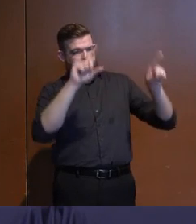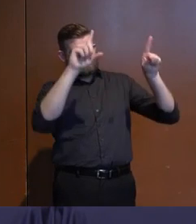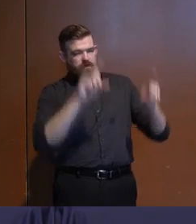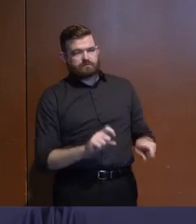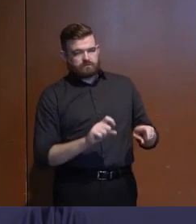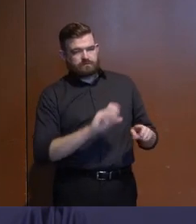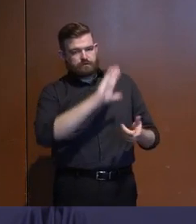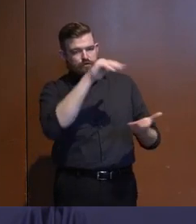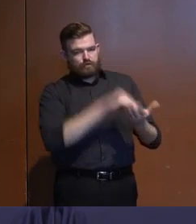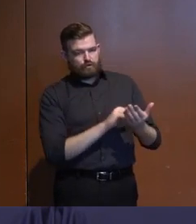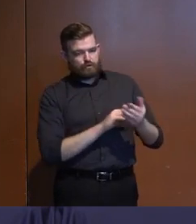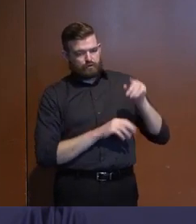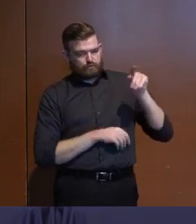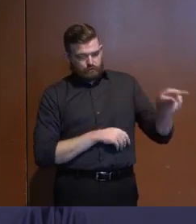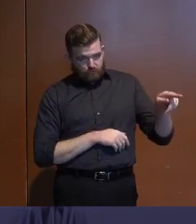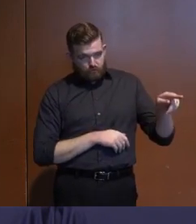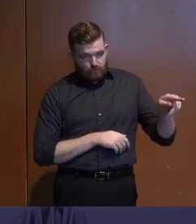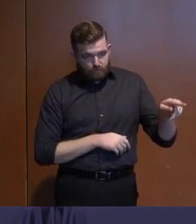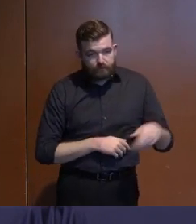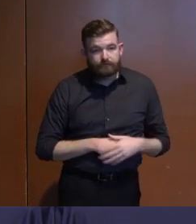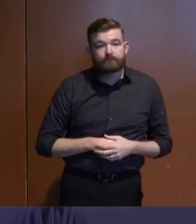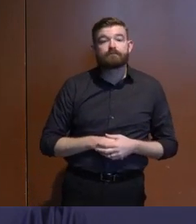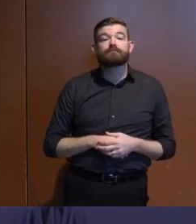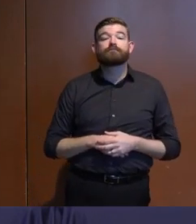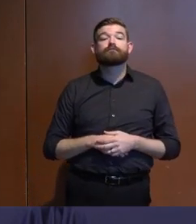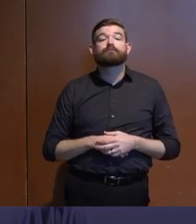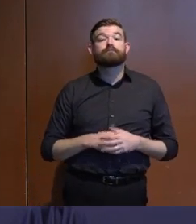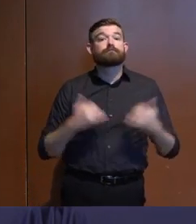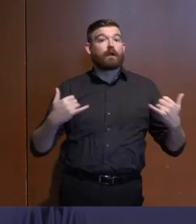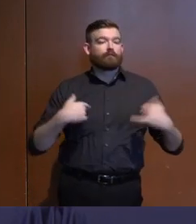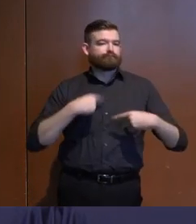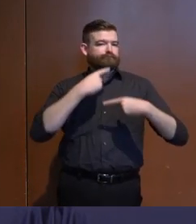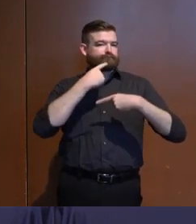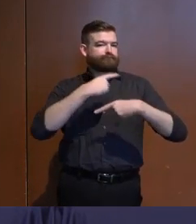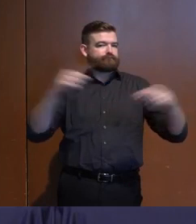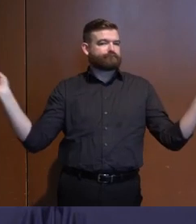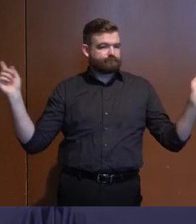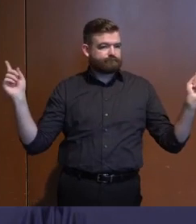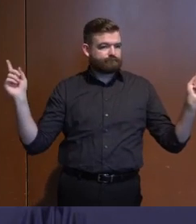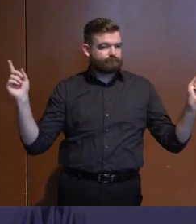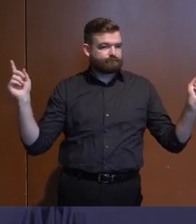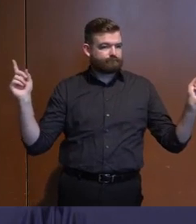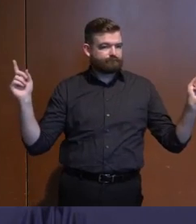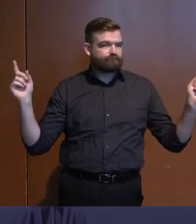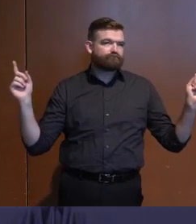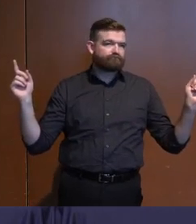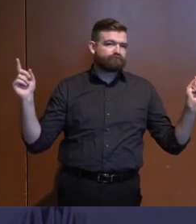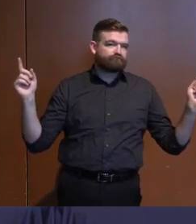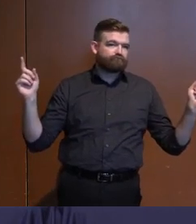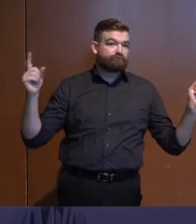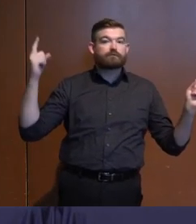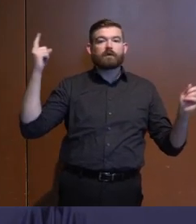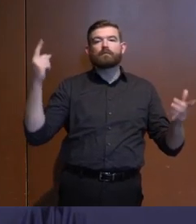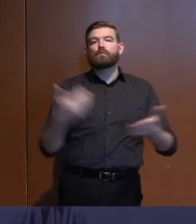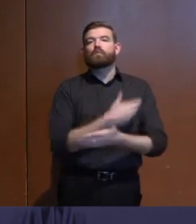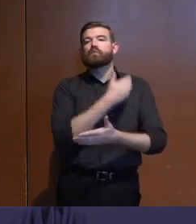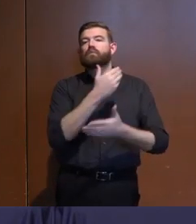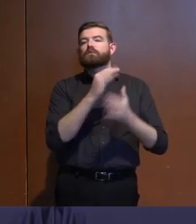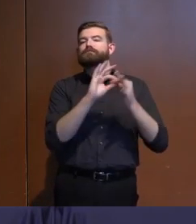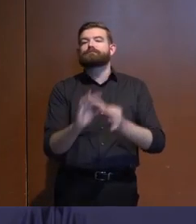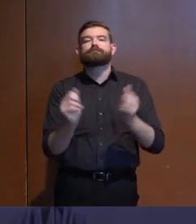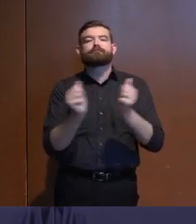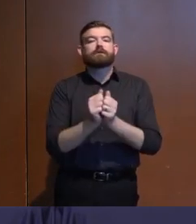important one. Today we are announcing a significant measure of mortgage relief for the many New Jersey